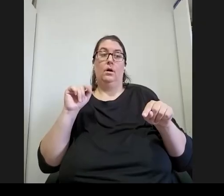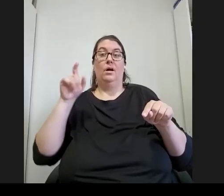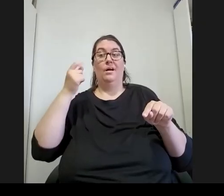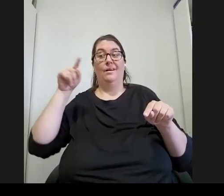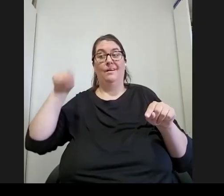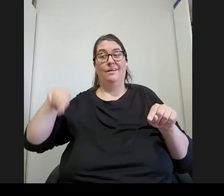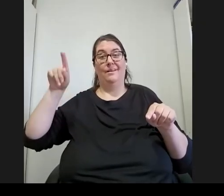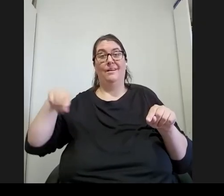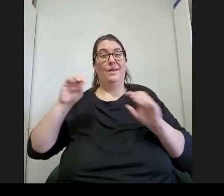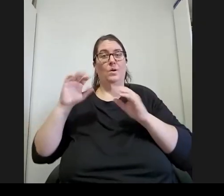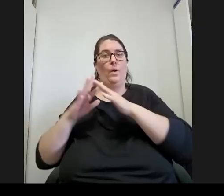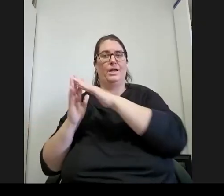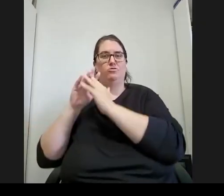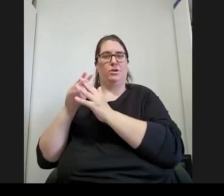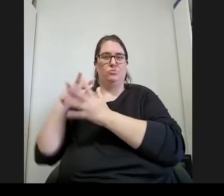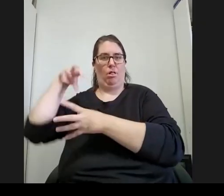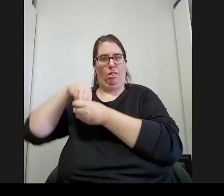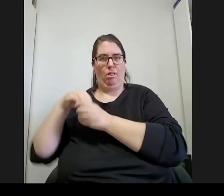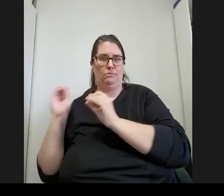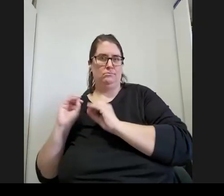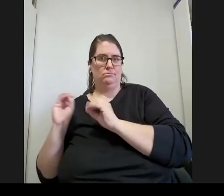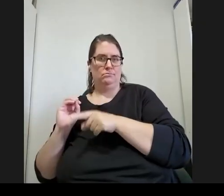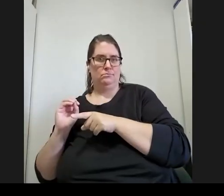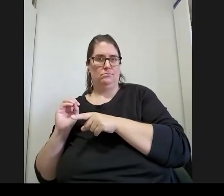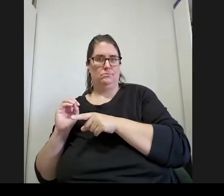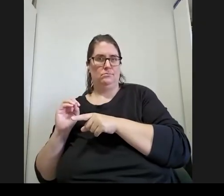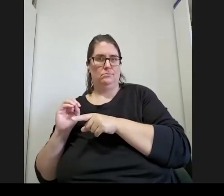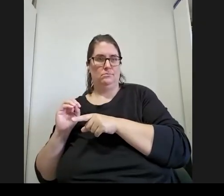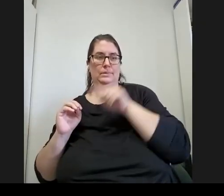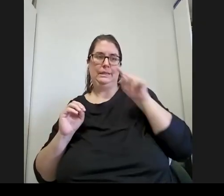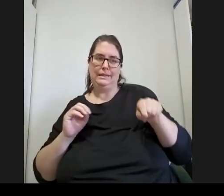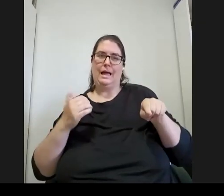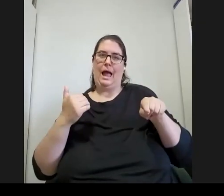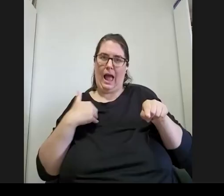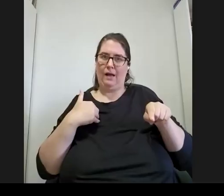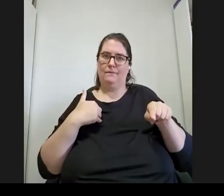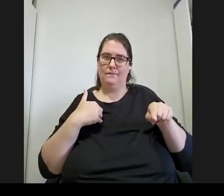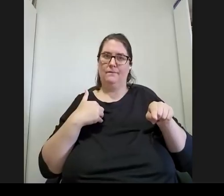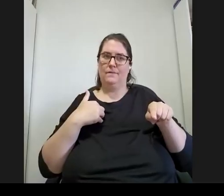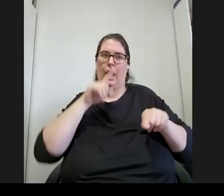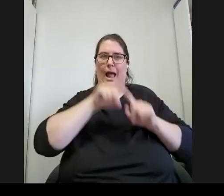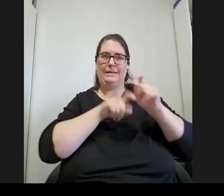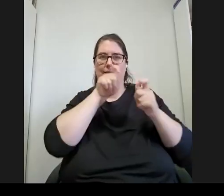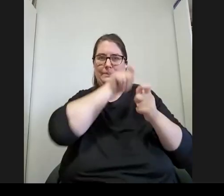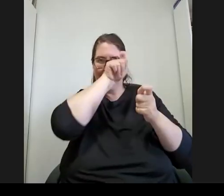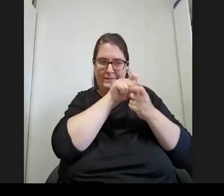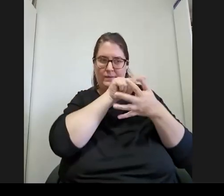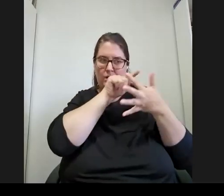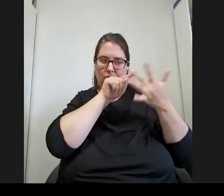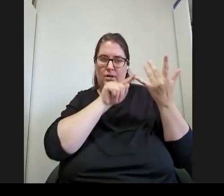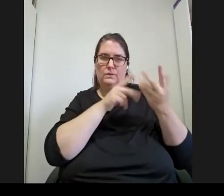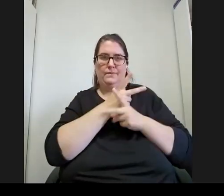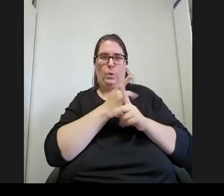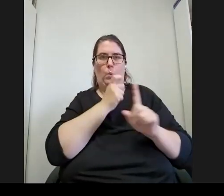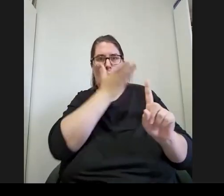the intersectional analysis, and they're asking those specific questions that you will see when you test